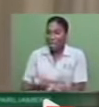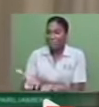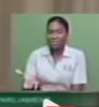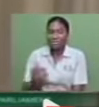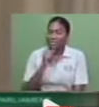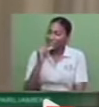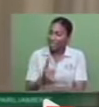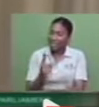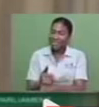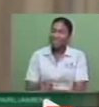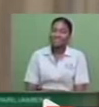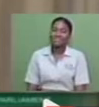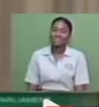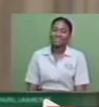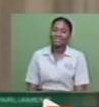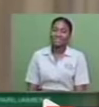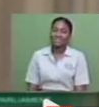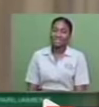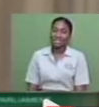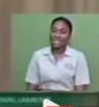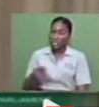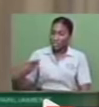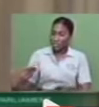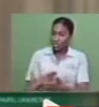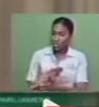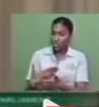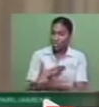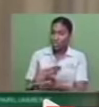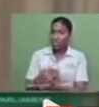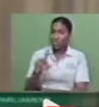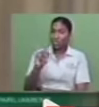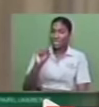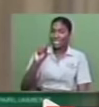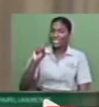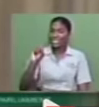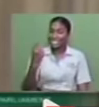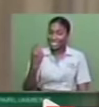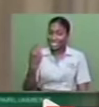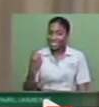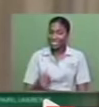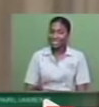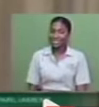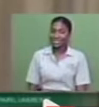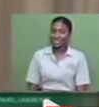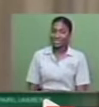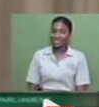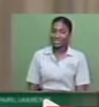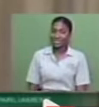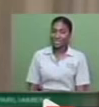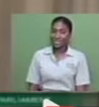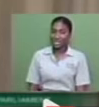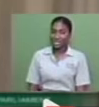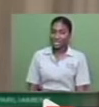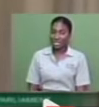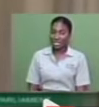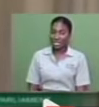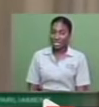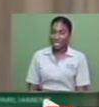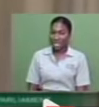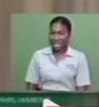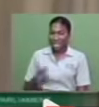amendment and by this new corporation tax exemptions, again, are we in breach of the Integrity in Public Life